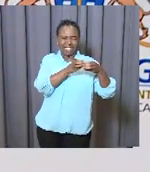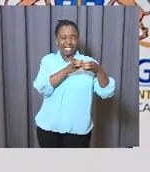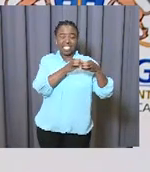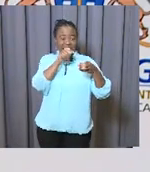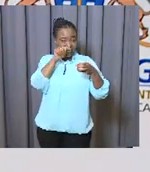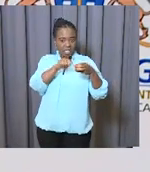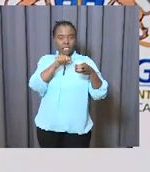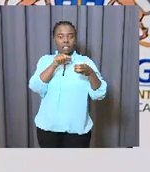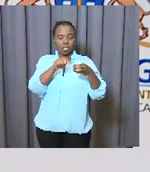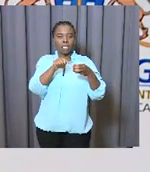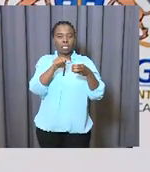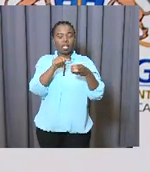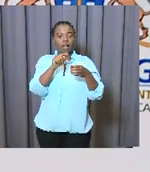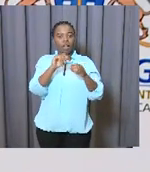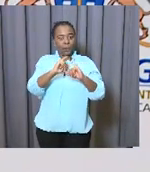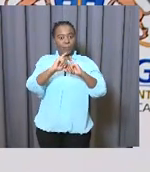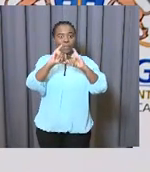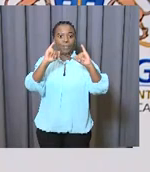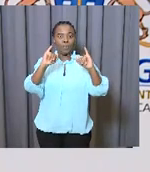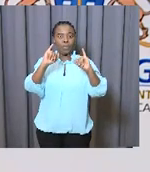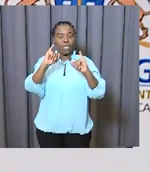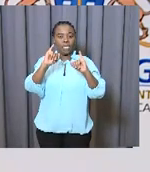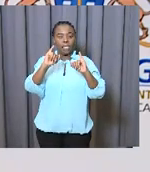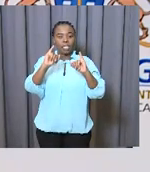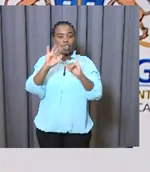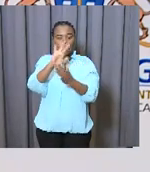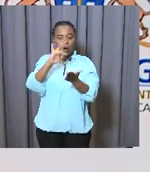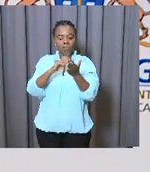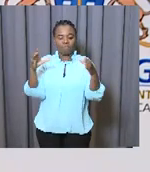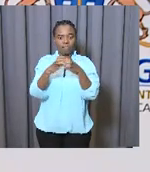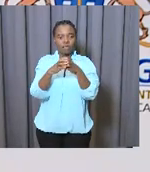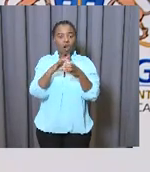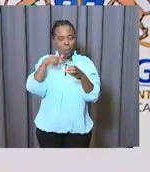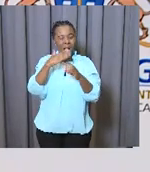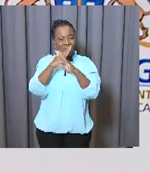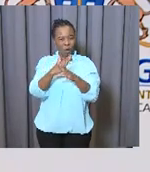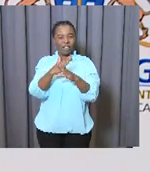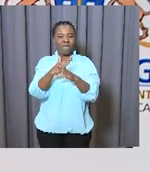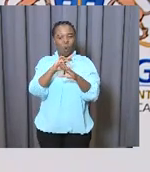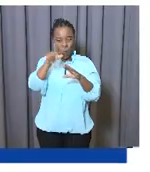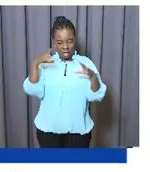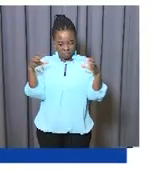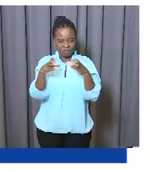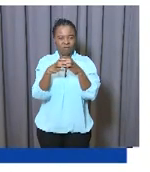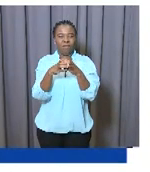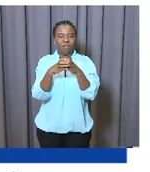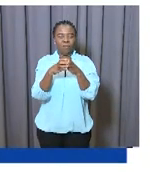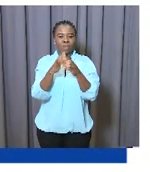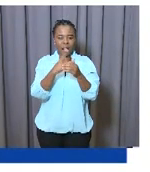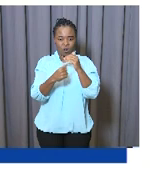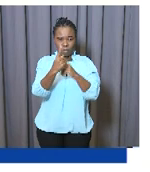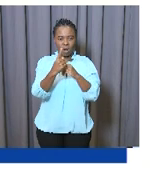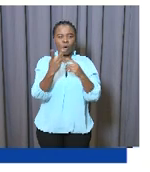to create us again as an epicenter. And that's what we want to avoid. Again, we share with